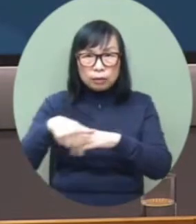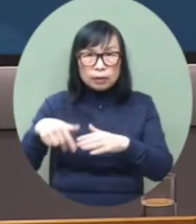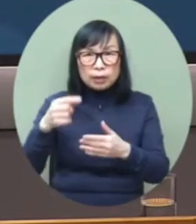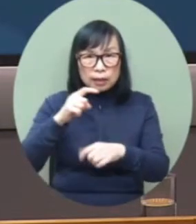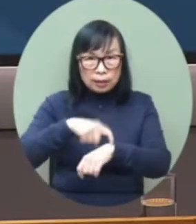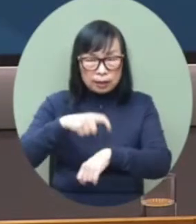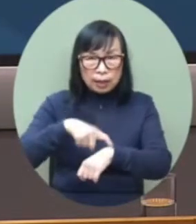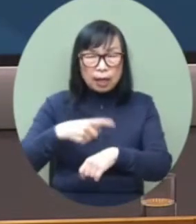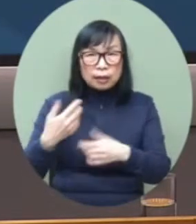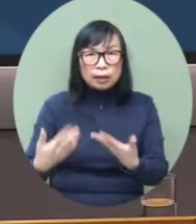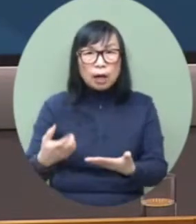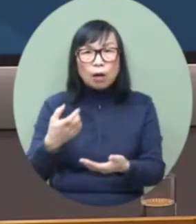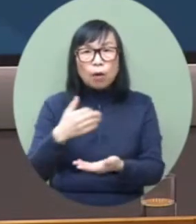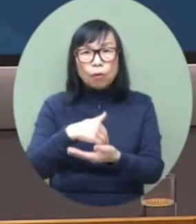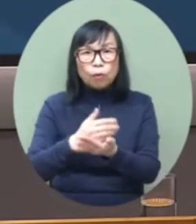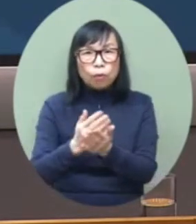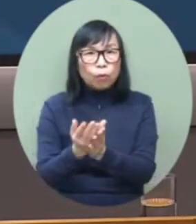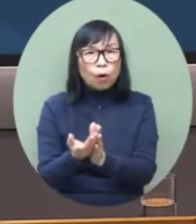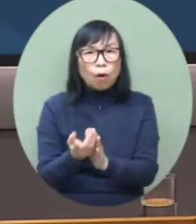hospitalization.